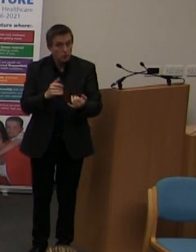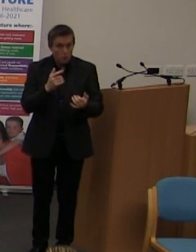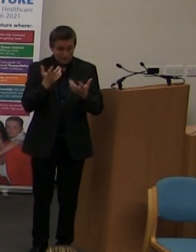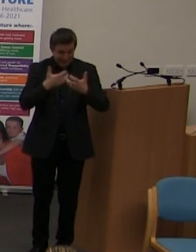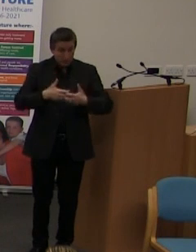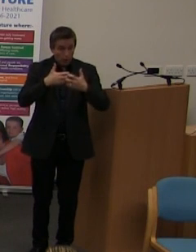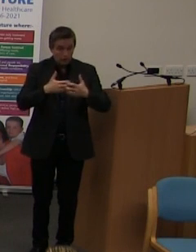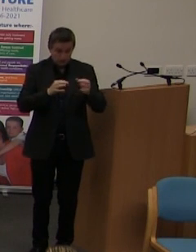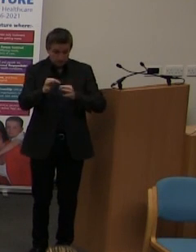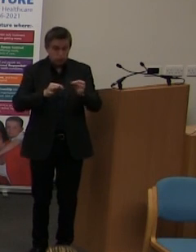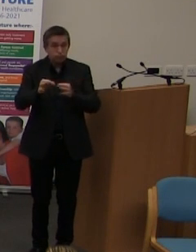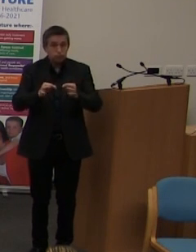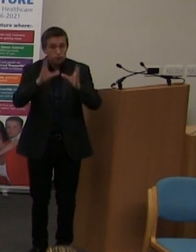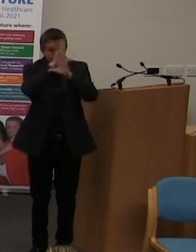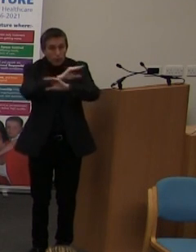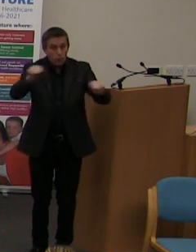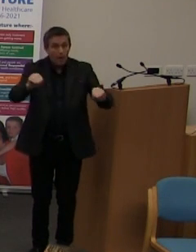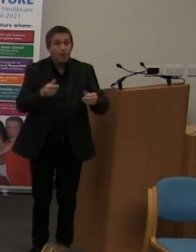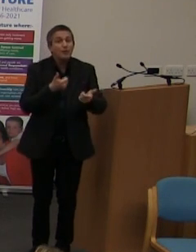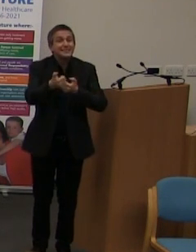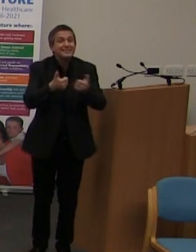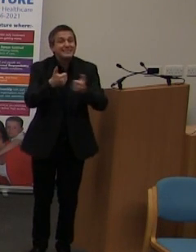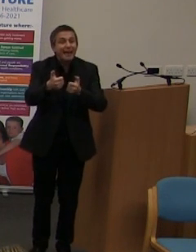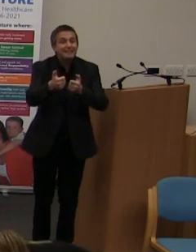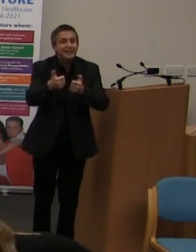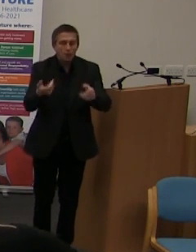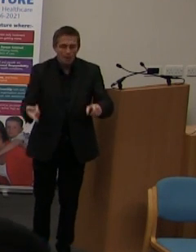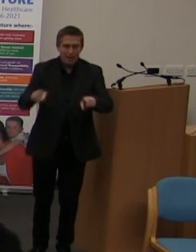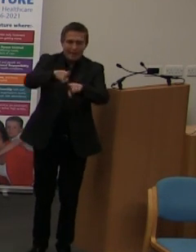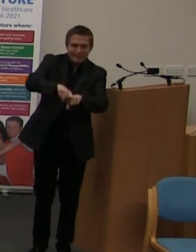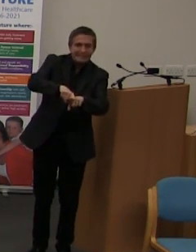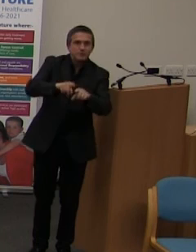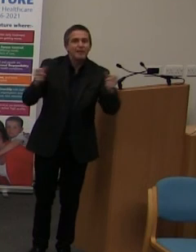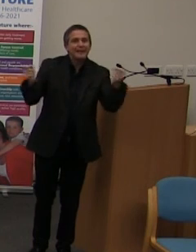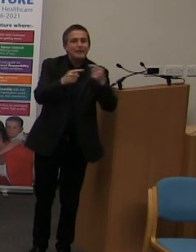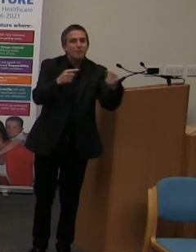that all the GP practices knew that was available. Yeah, that would be helpful, actually. Okay.